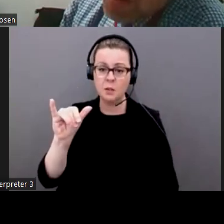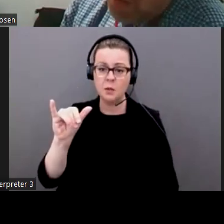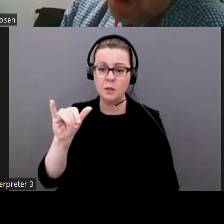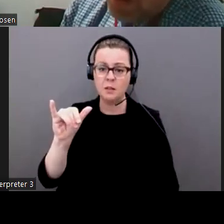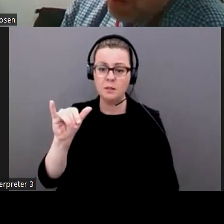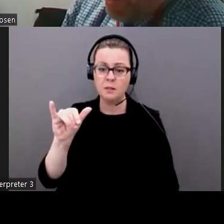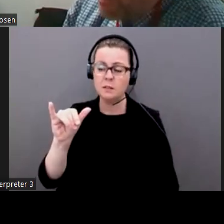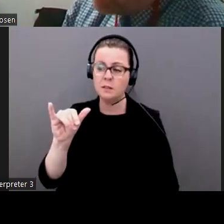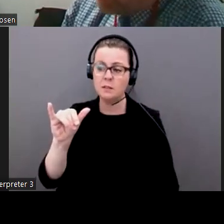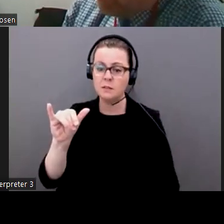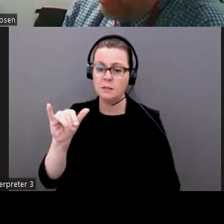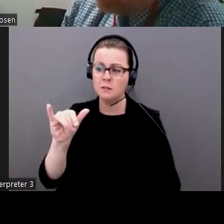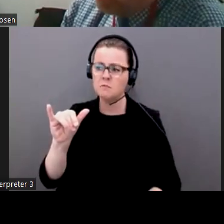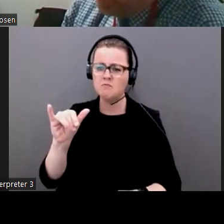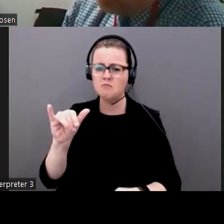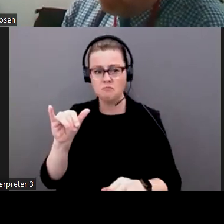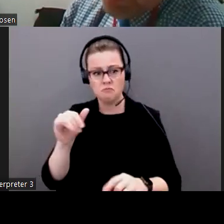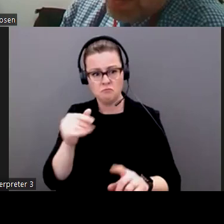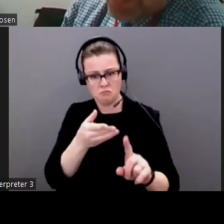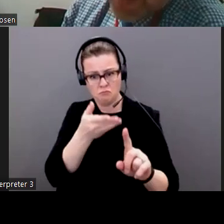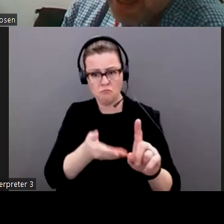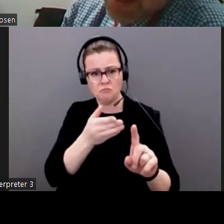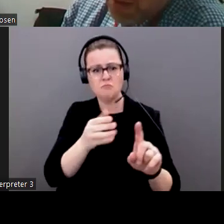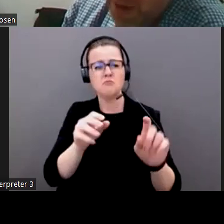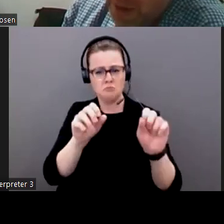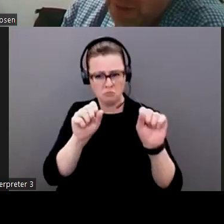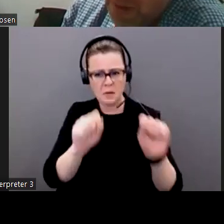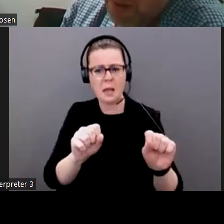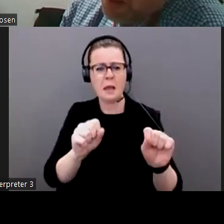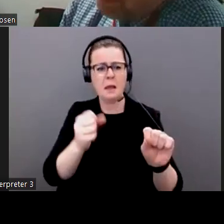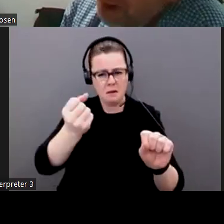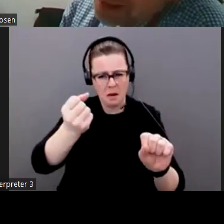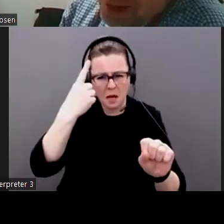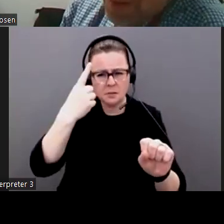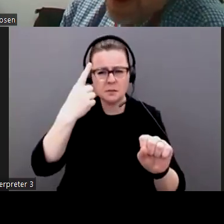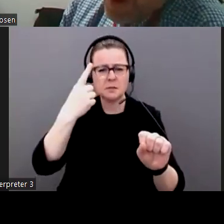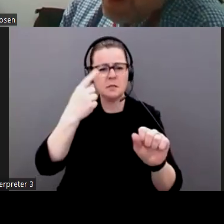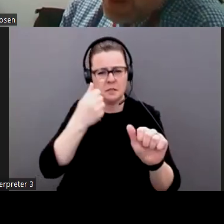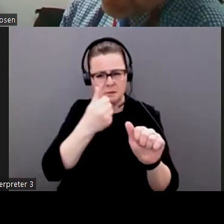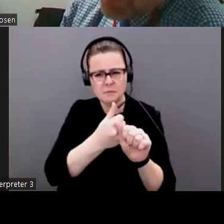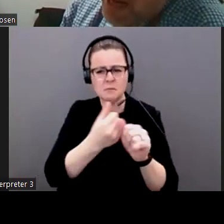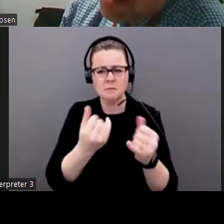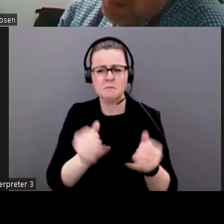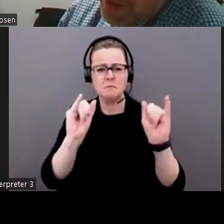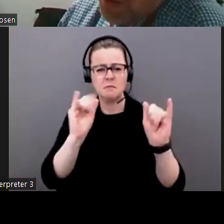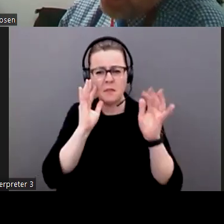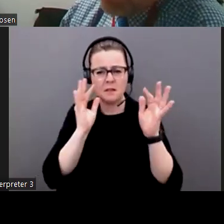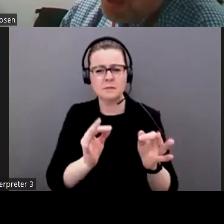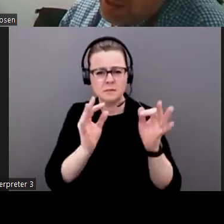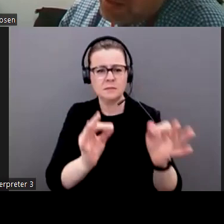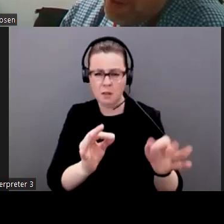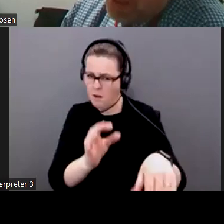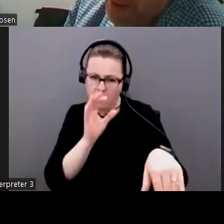hold someone who has the capacity to make their own decisions against their will, but also we want to protect someone